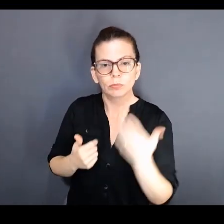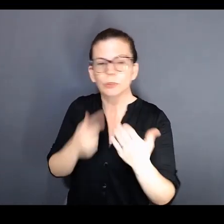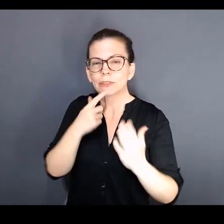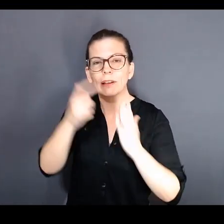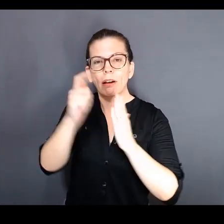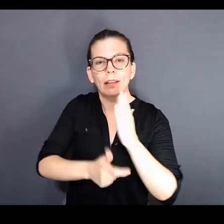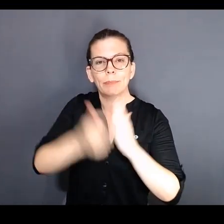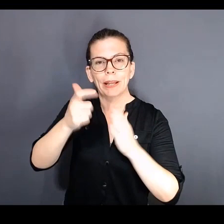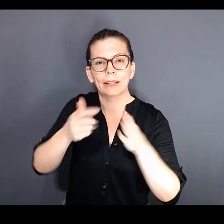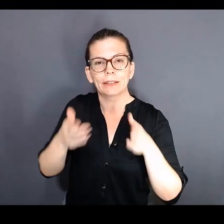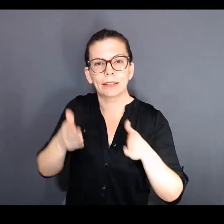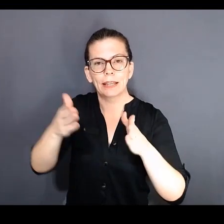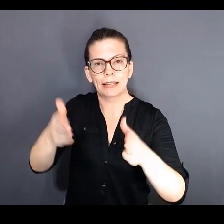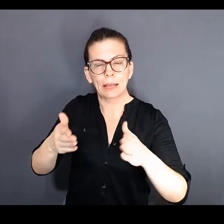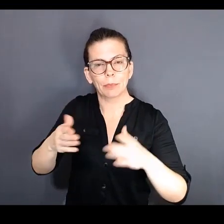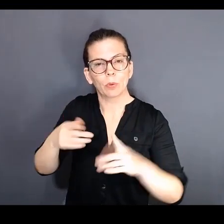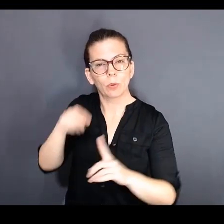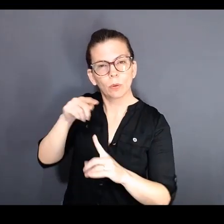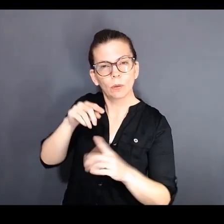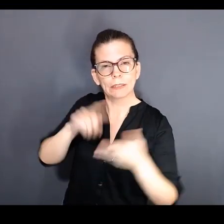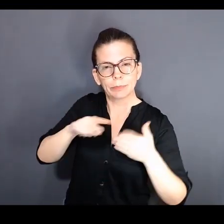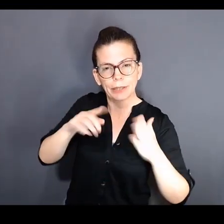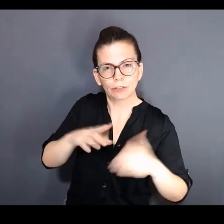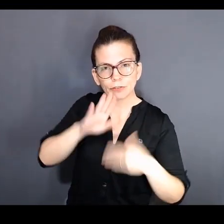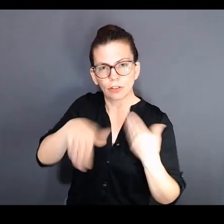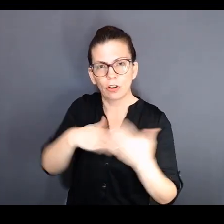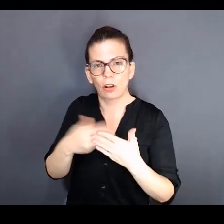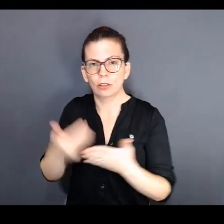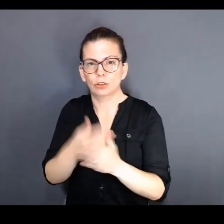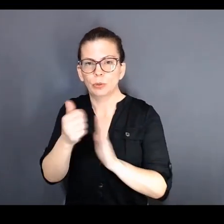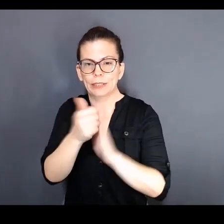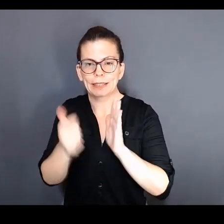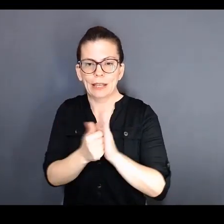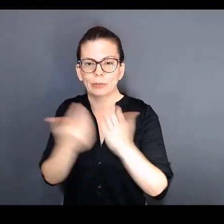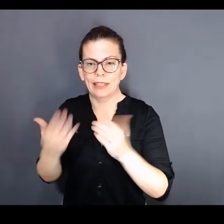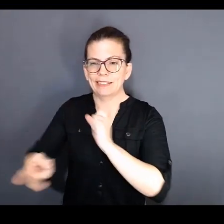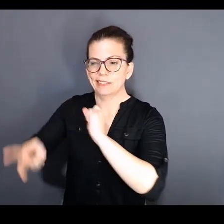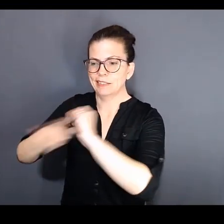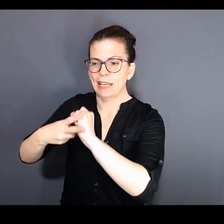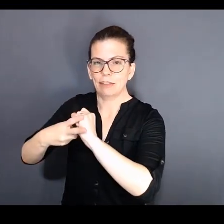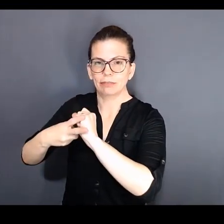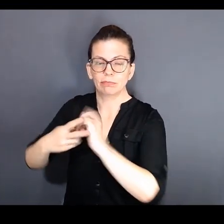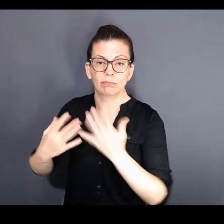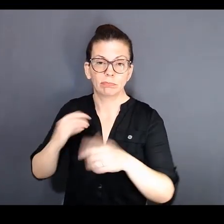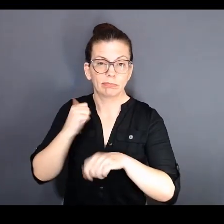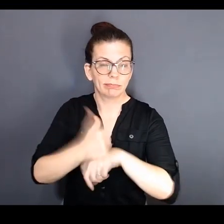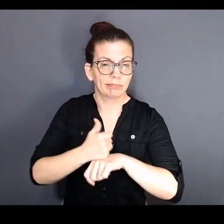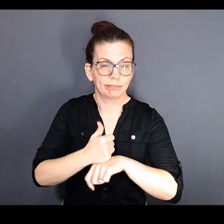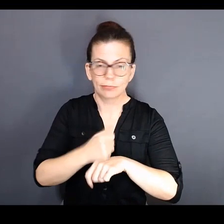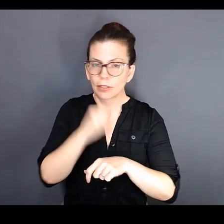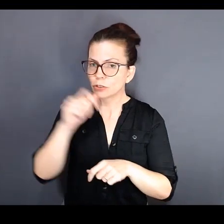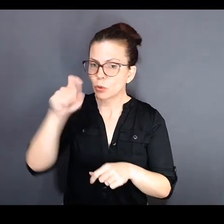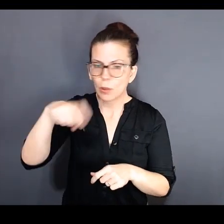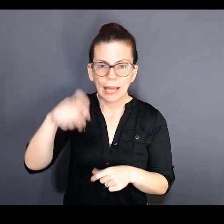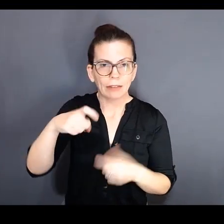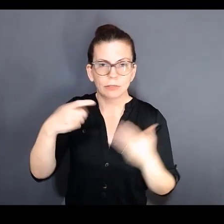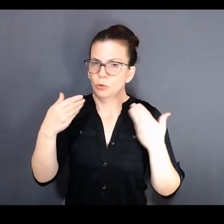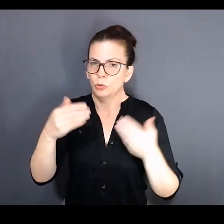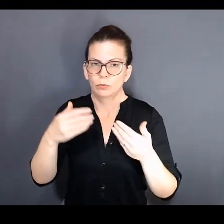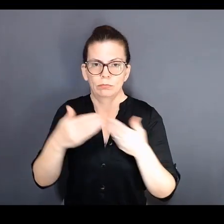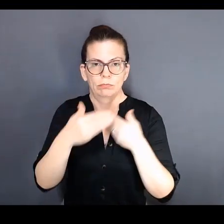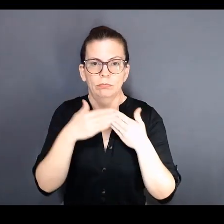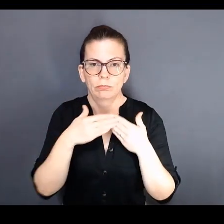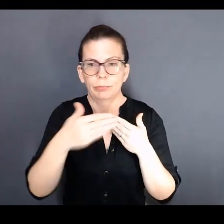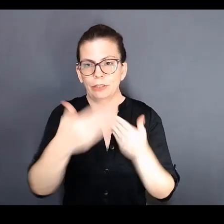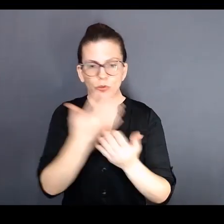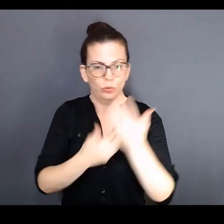your org. So you can simply just do automatically enable Inspector for all new member accounts and click save. So it's all set up. You